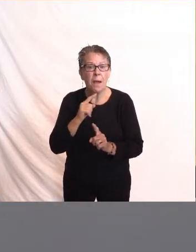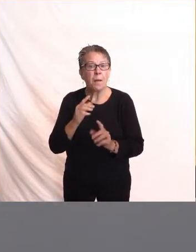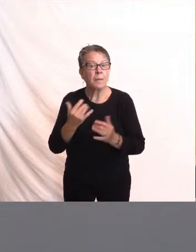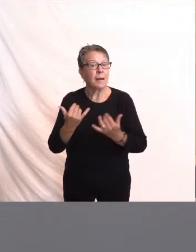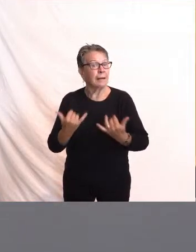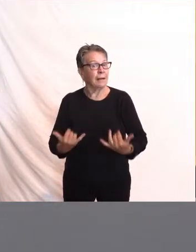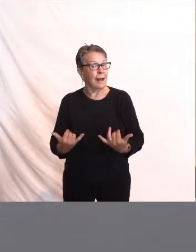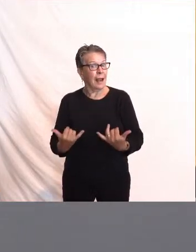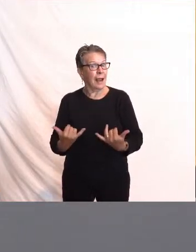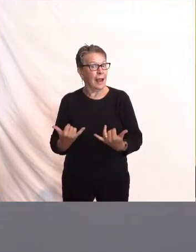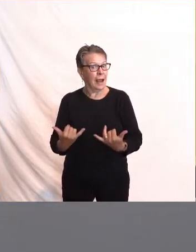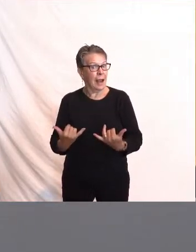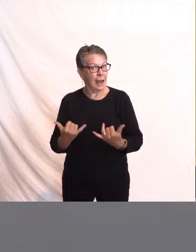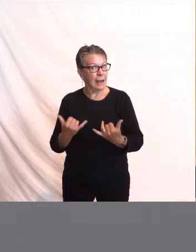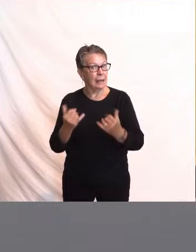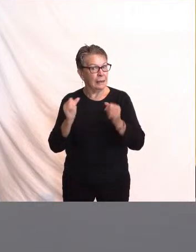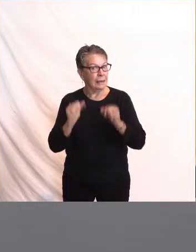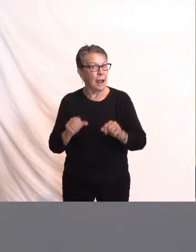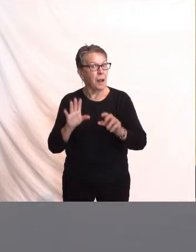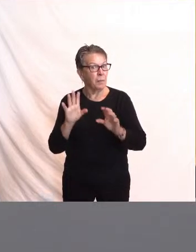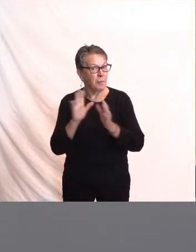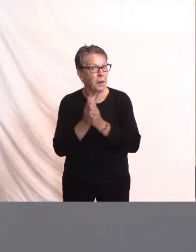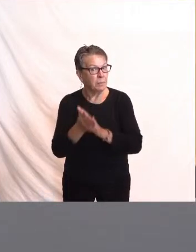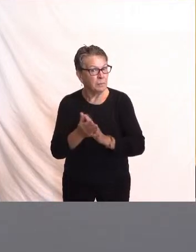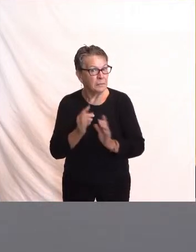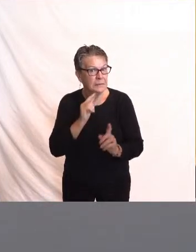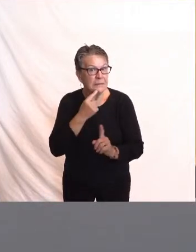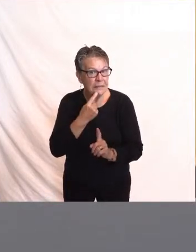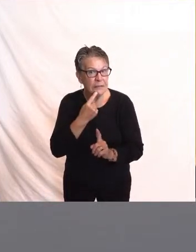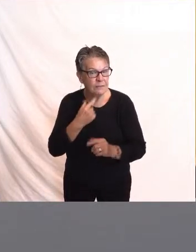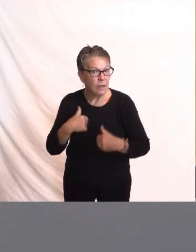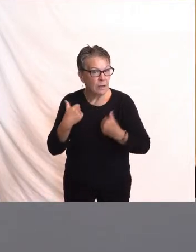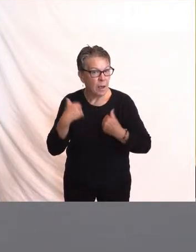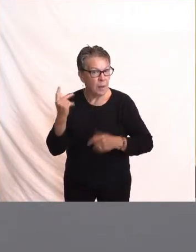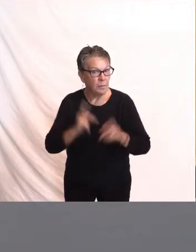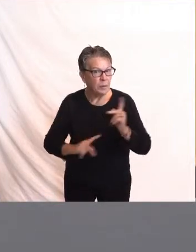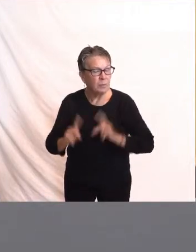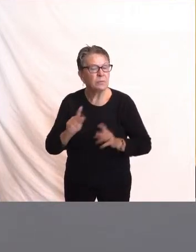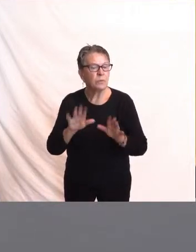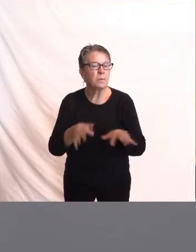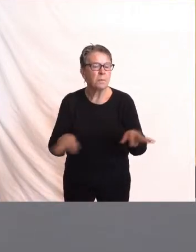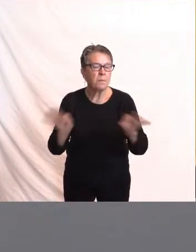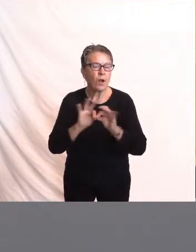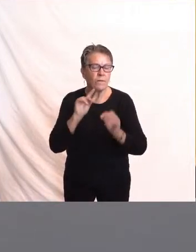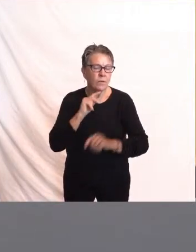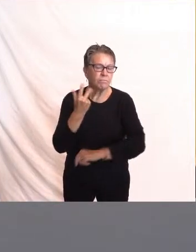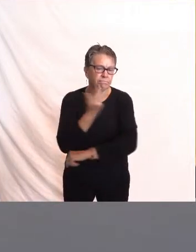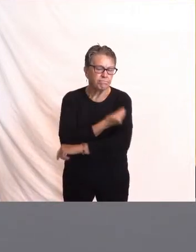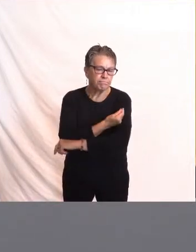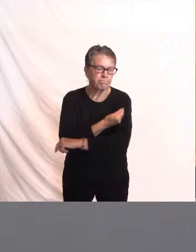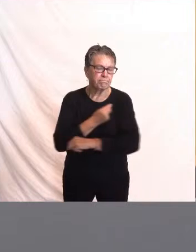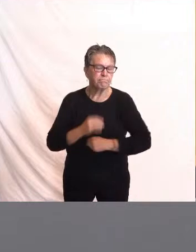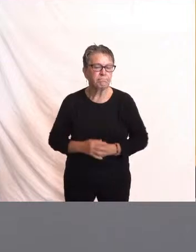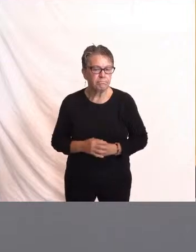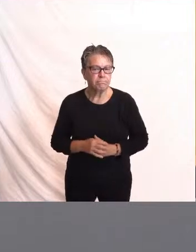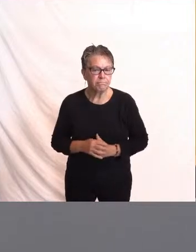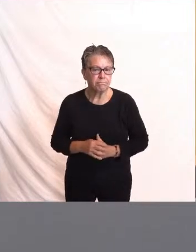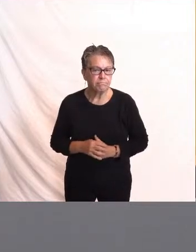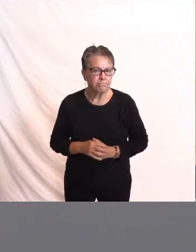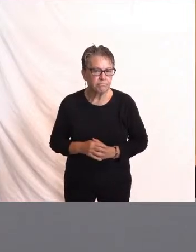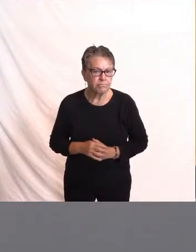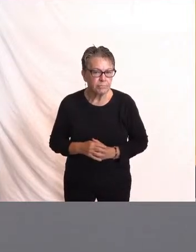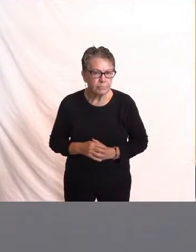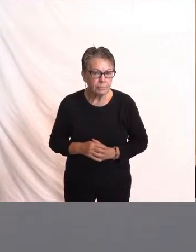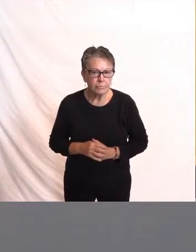comfortable in saying that. I'm also a public health professional. As a public health professional, I feel strongly that they should get vaccinated for all the reasons that